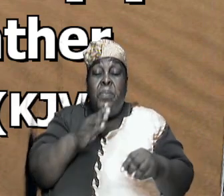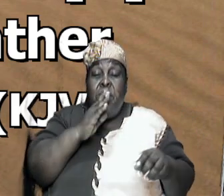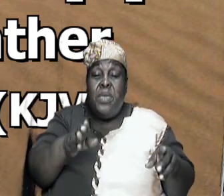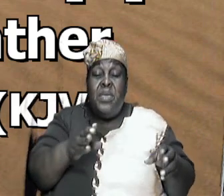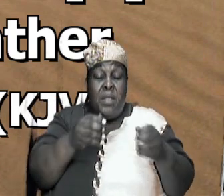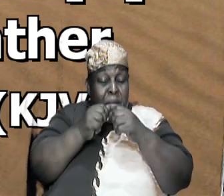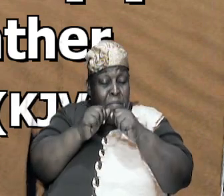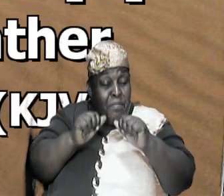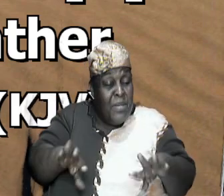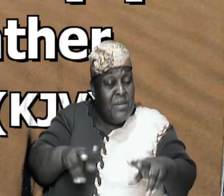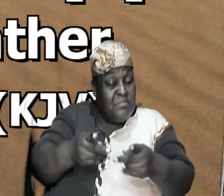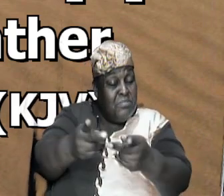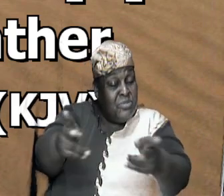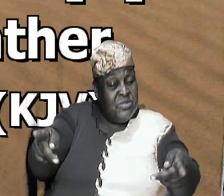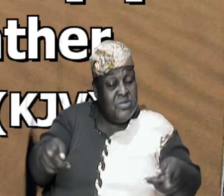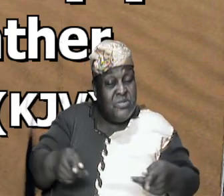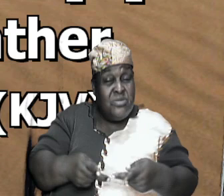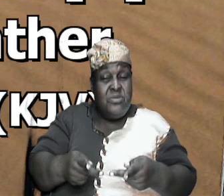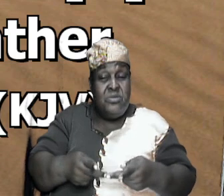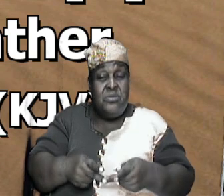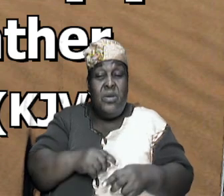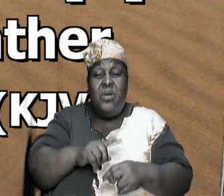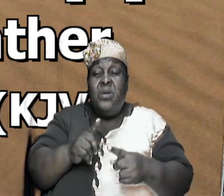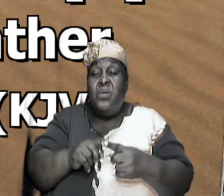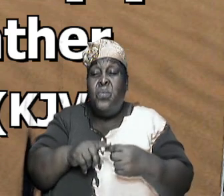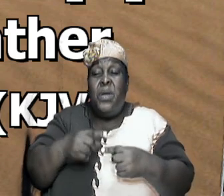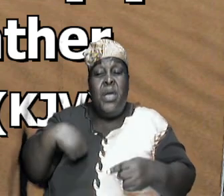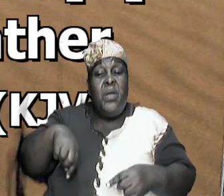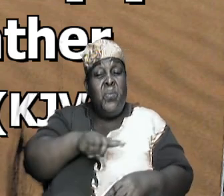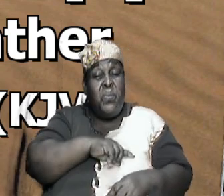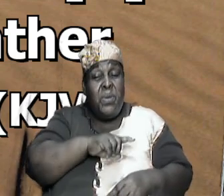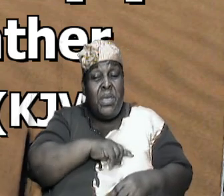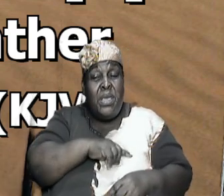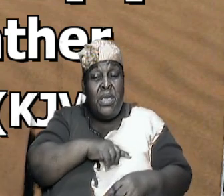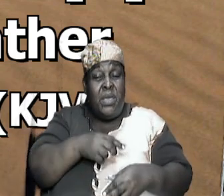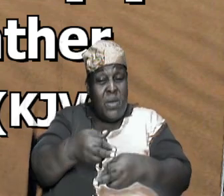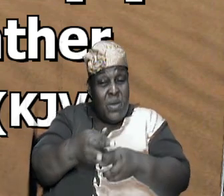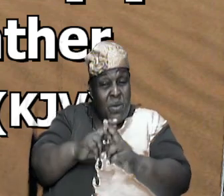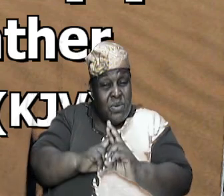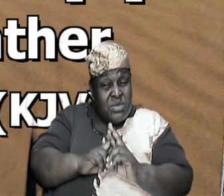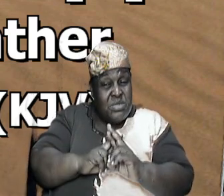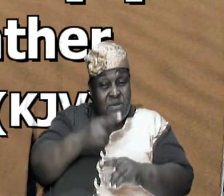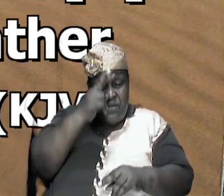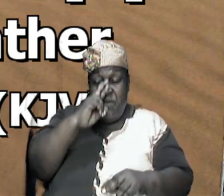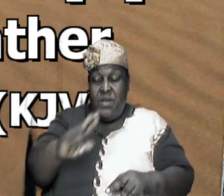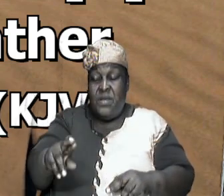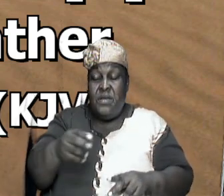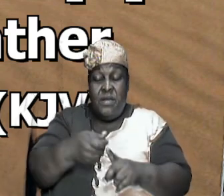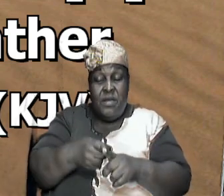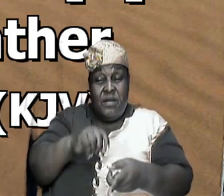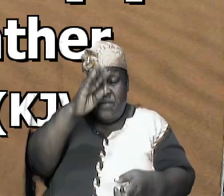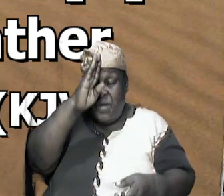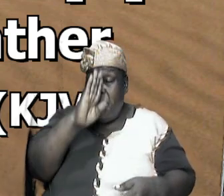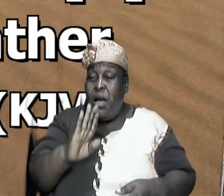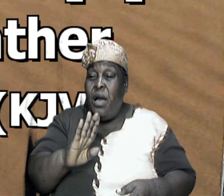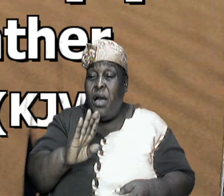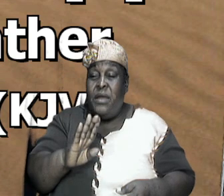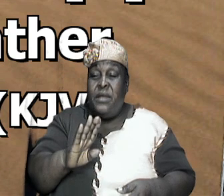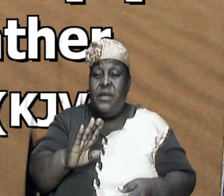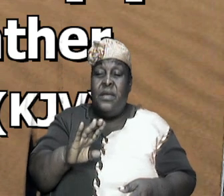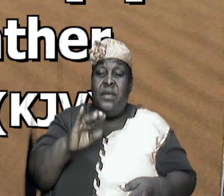a blessed position. When we can reveal, when we receive revelation from God, that is